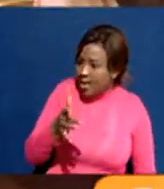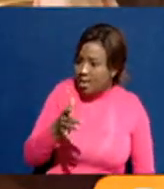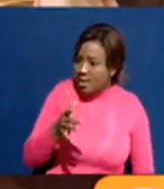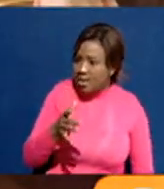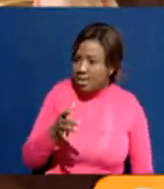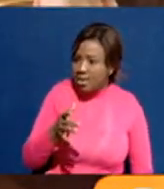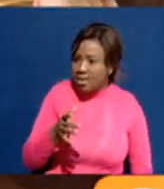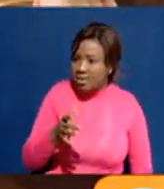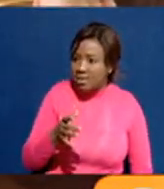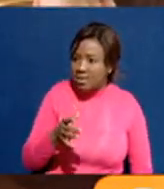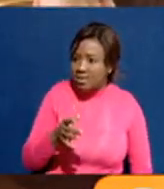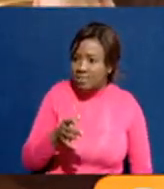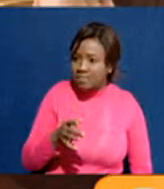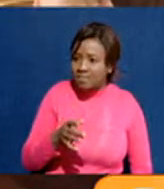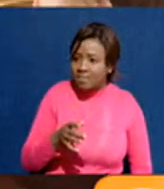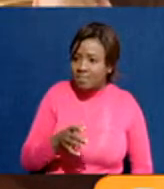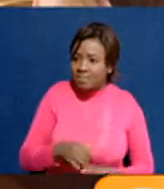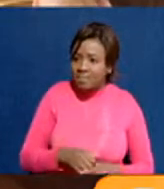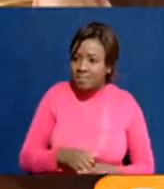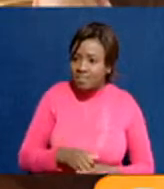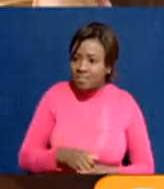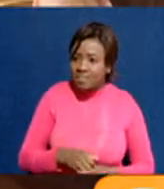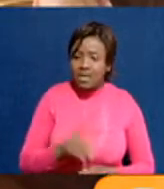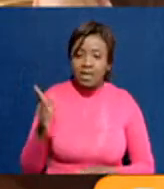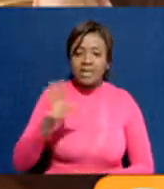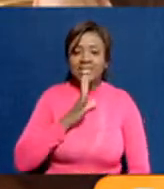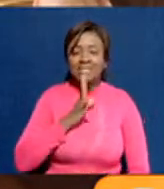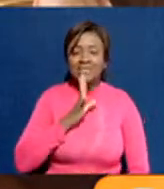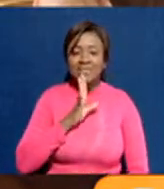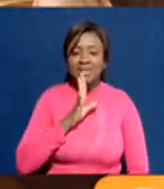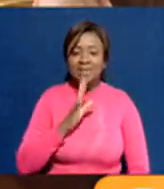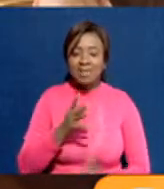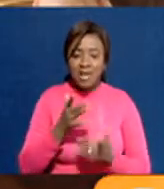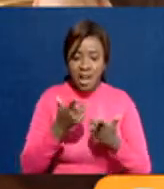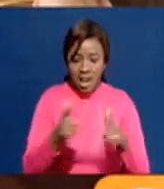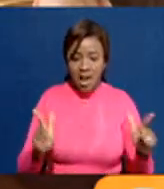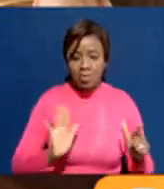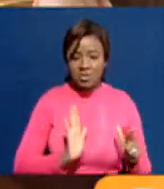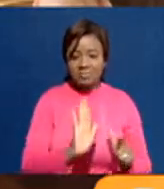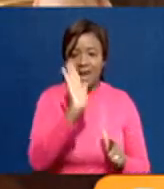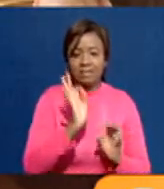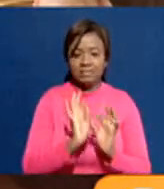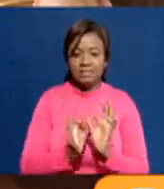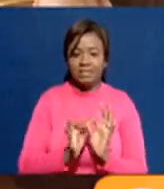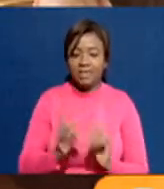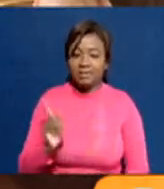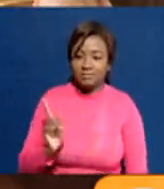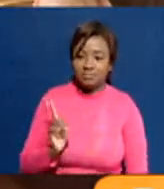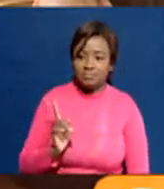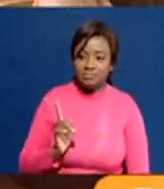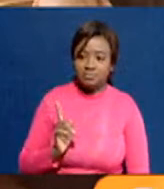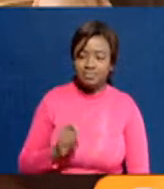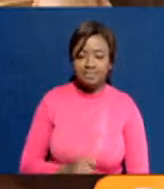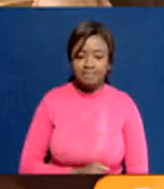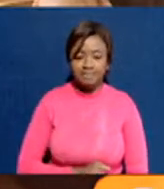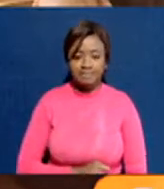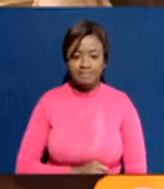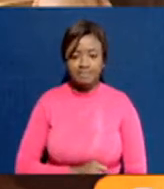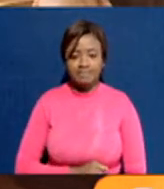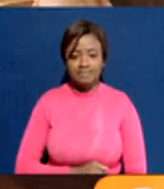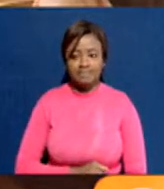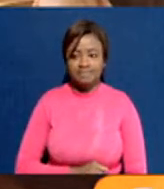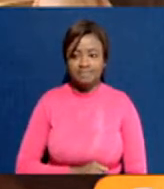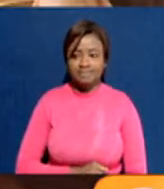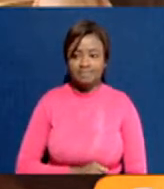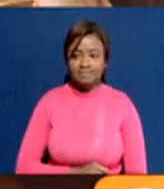he had a knife and a sack. Ivo ayoba mama no ko dune ko ko teba ye ye o se aya. Ivo na ko confirm ko dini na